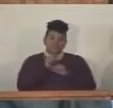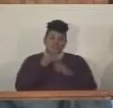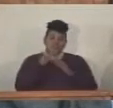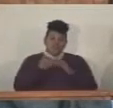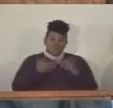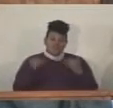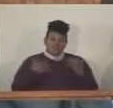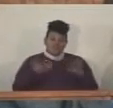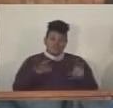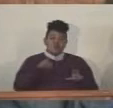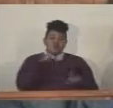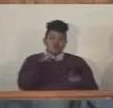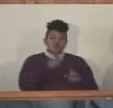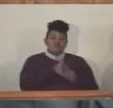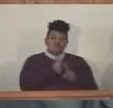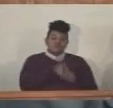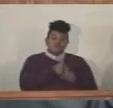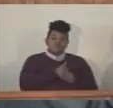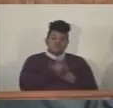I